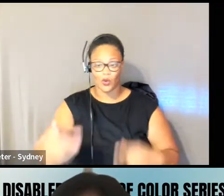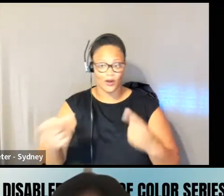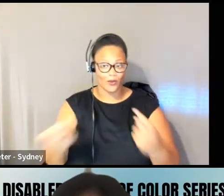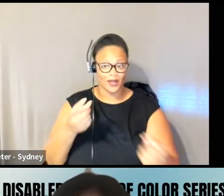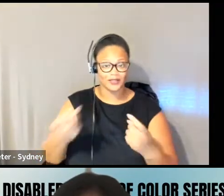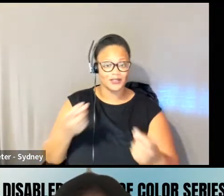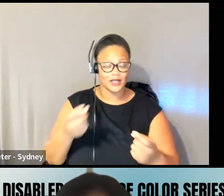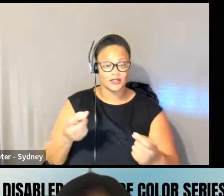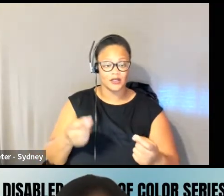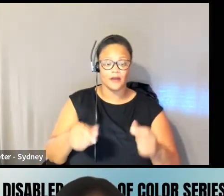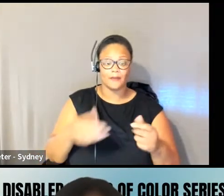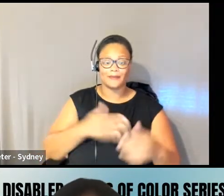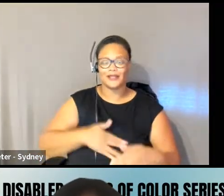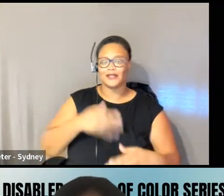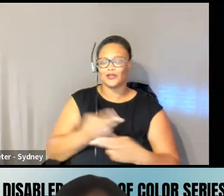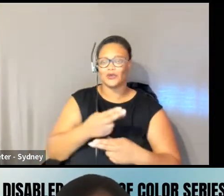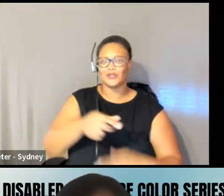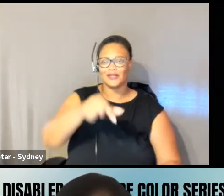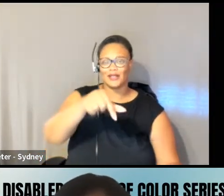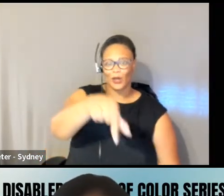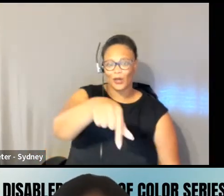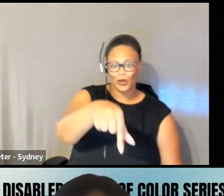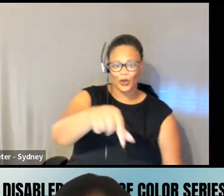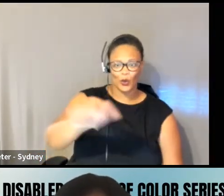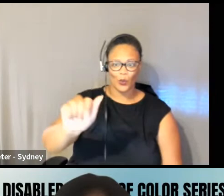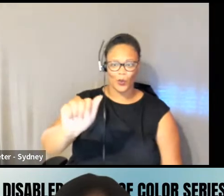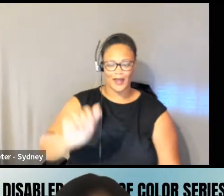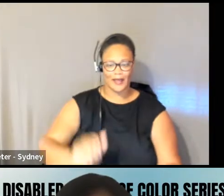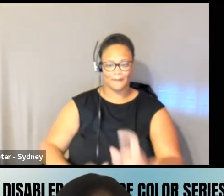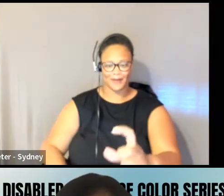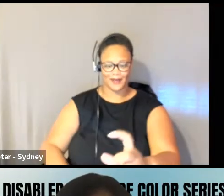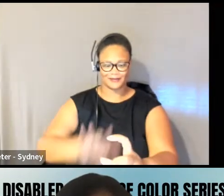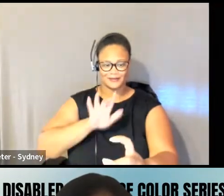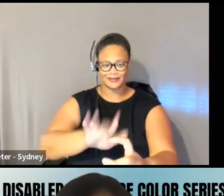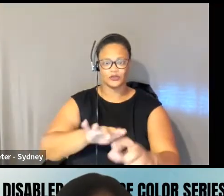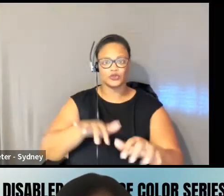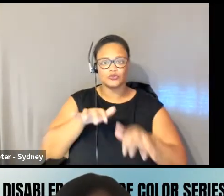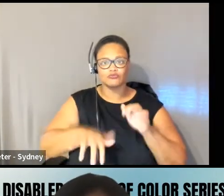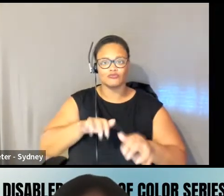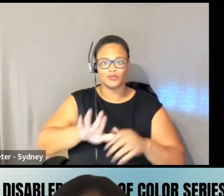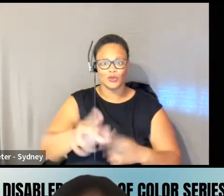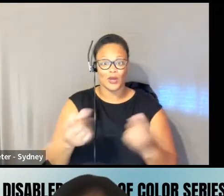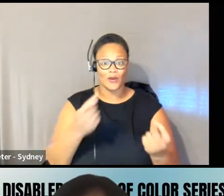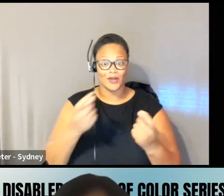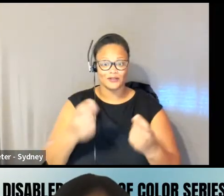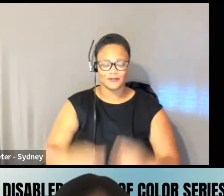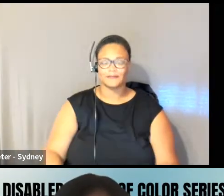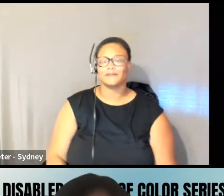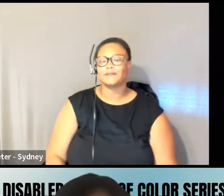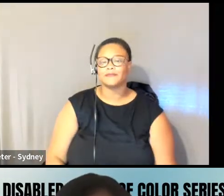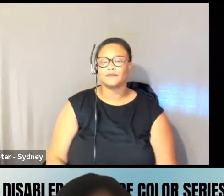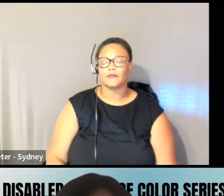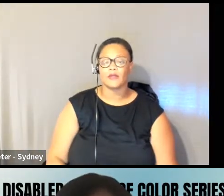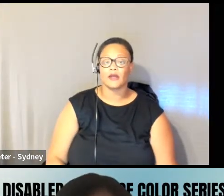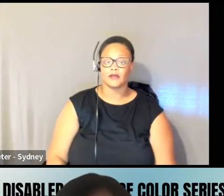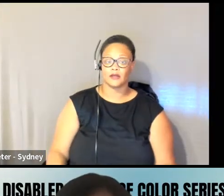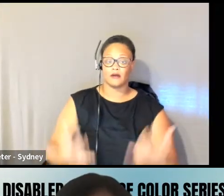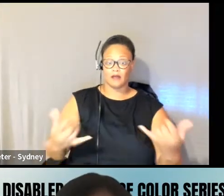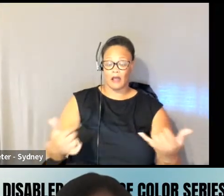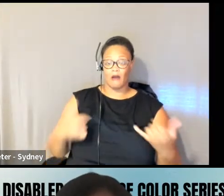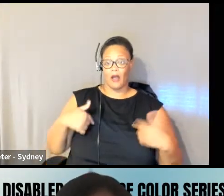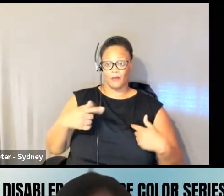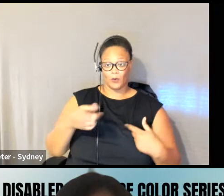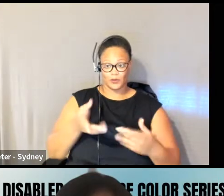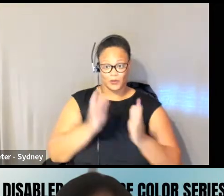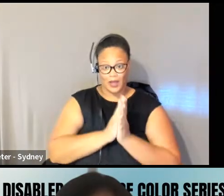button if you would like, to ask a question today. But so I'm going to ask a question. Like, you're